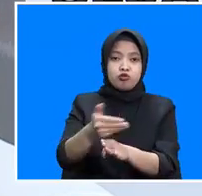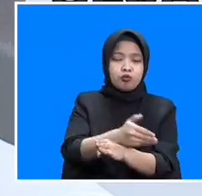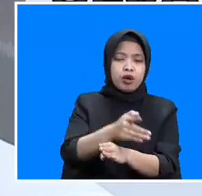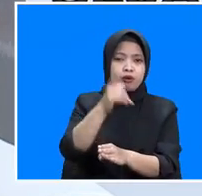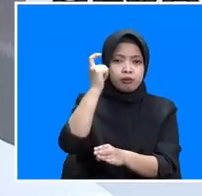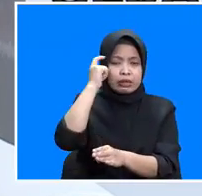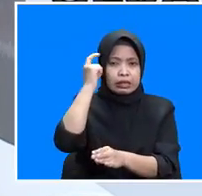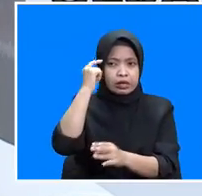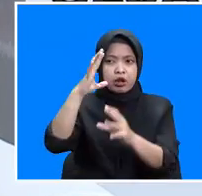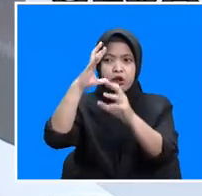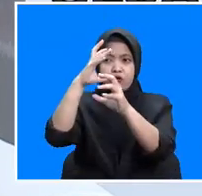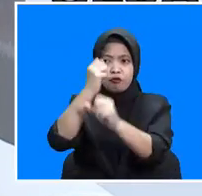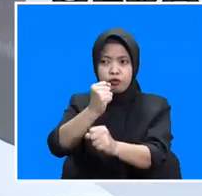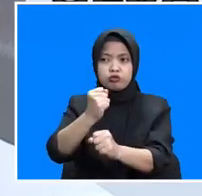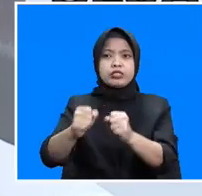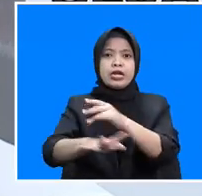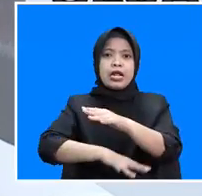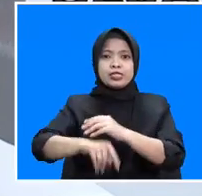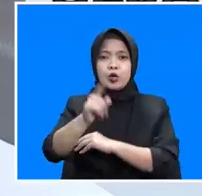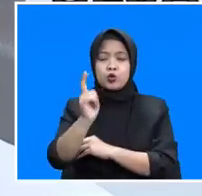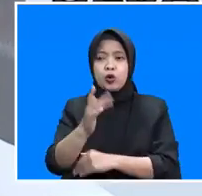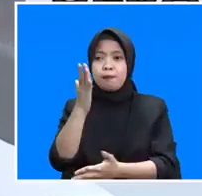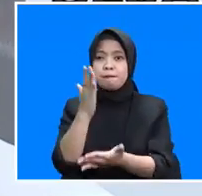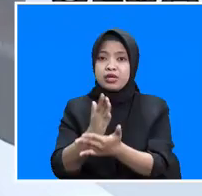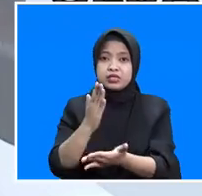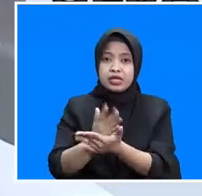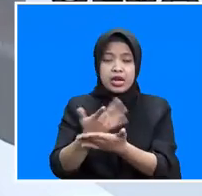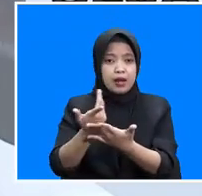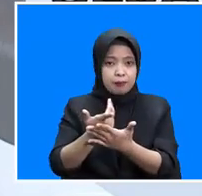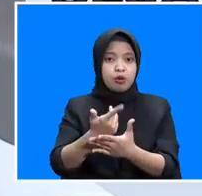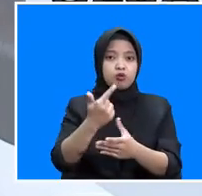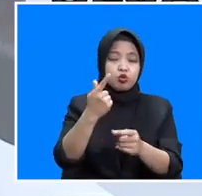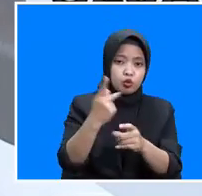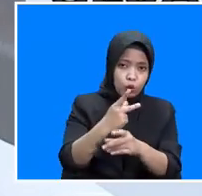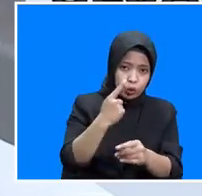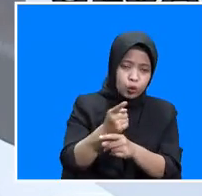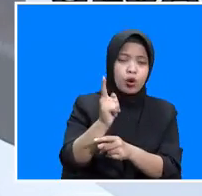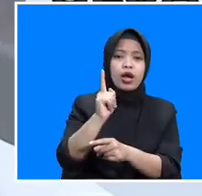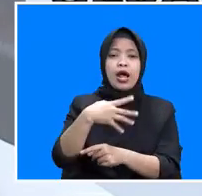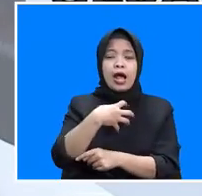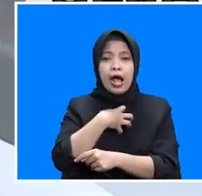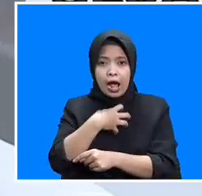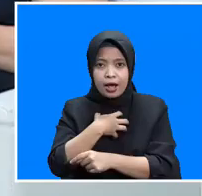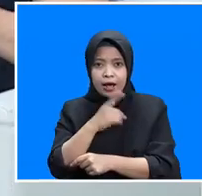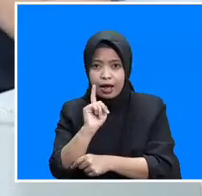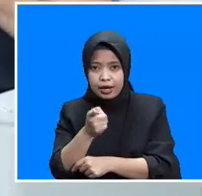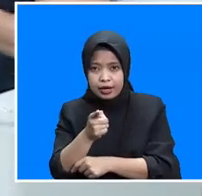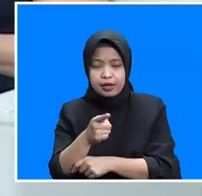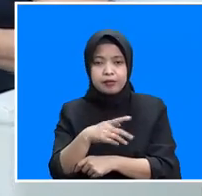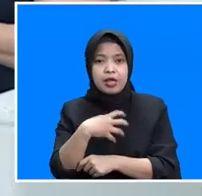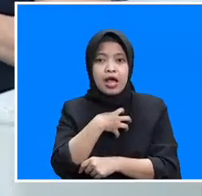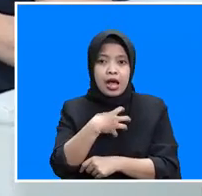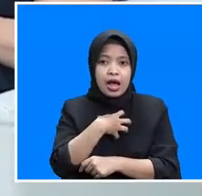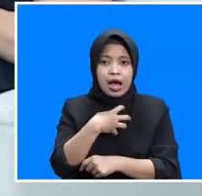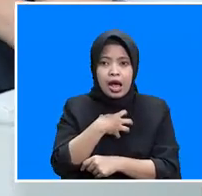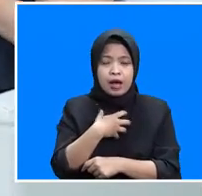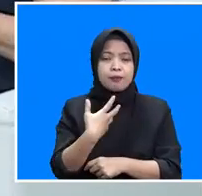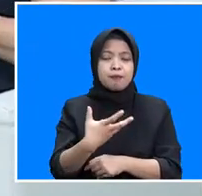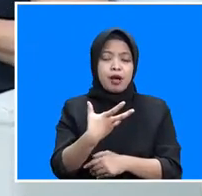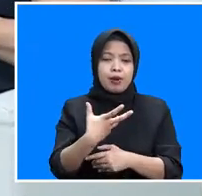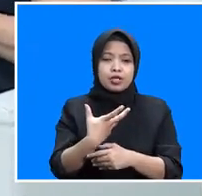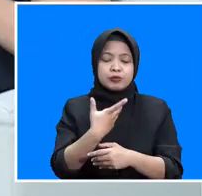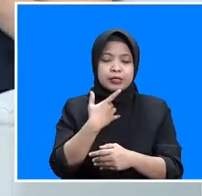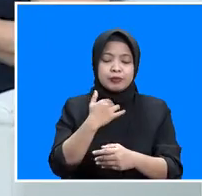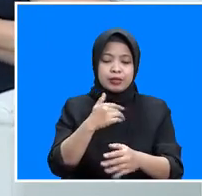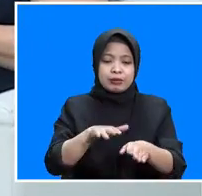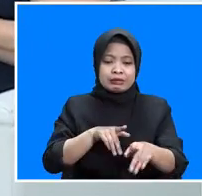to make sure that teachers have the right tools to help their students, you know, catch up on literacy and numeracy. I should